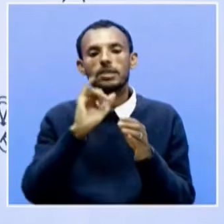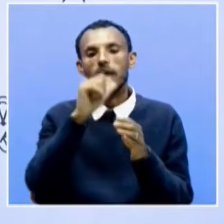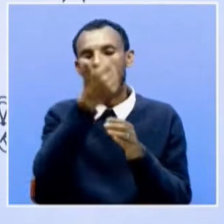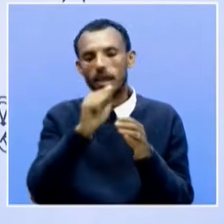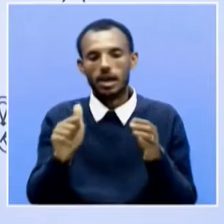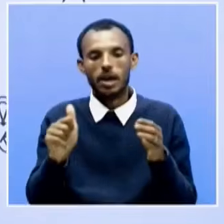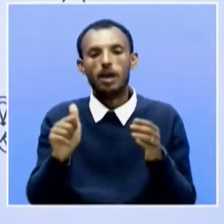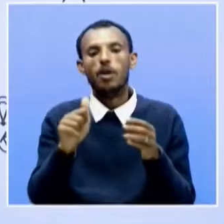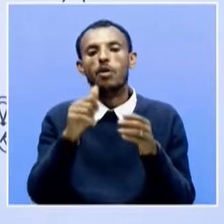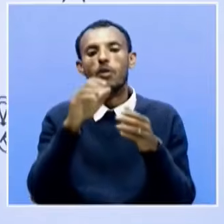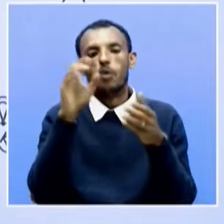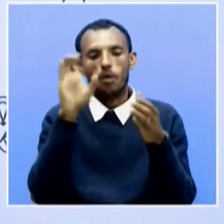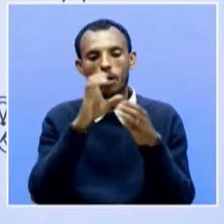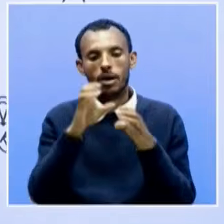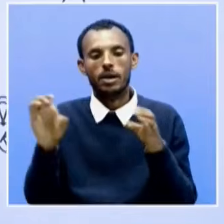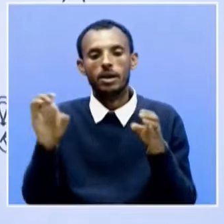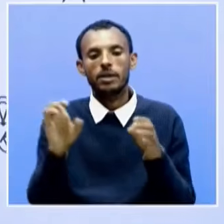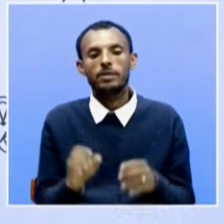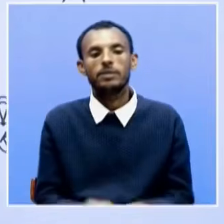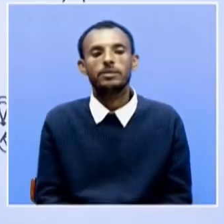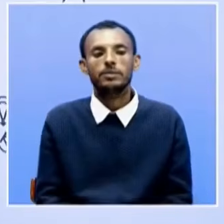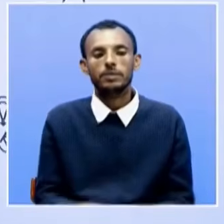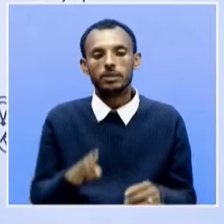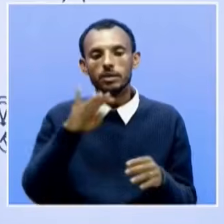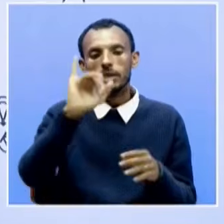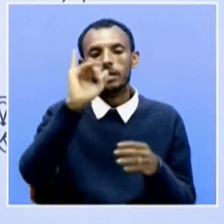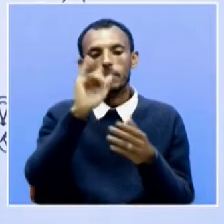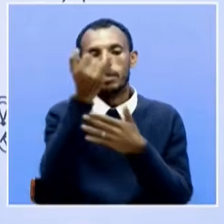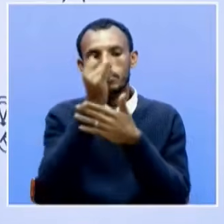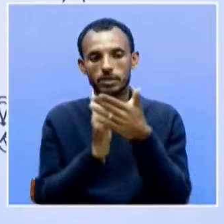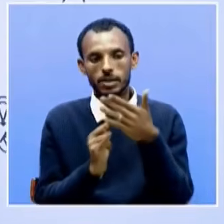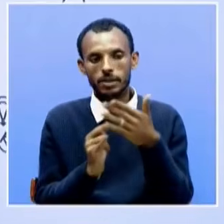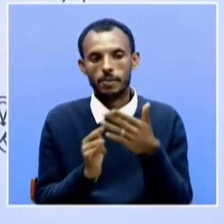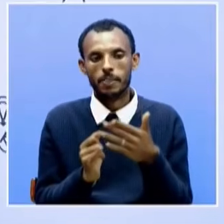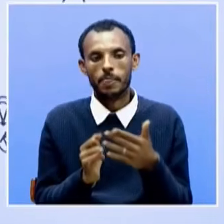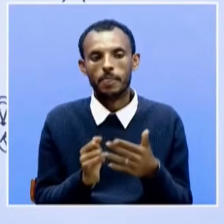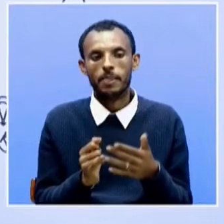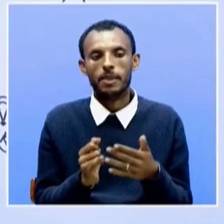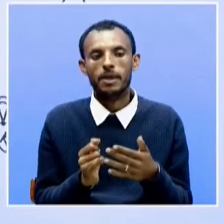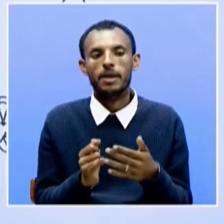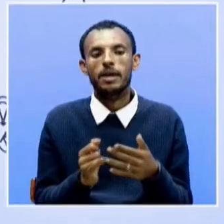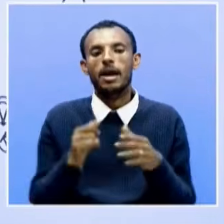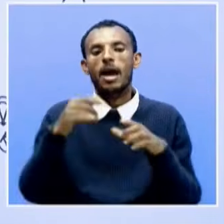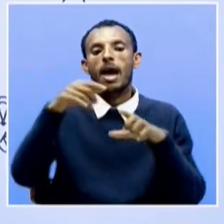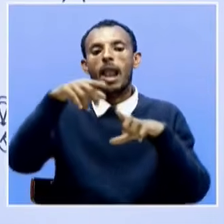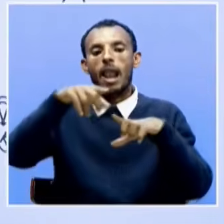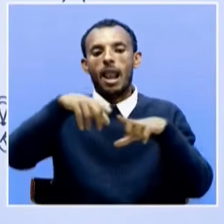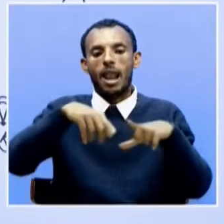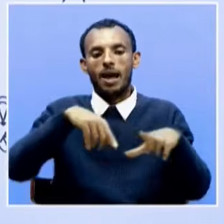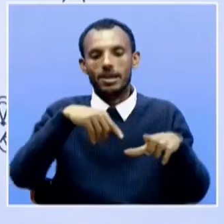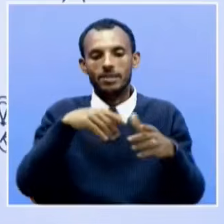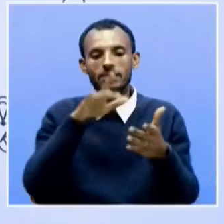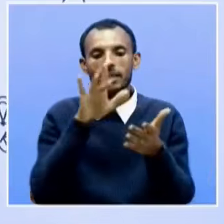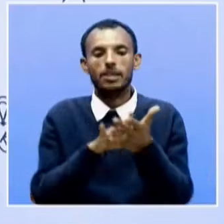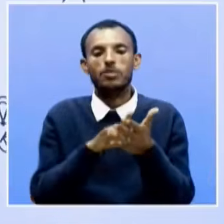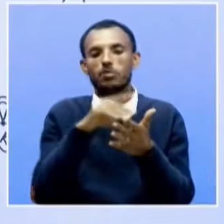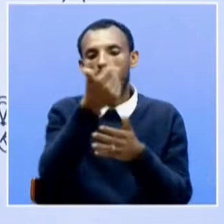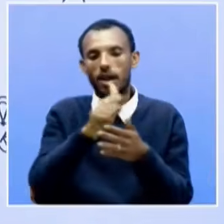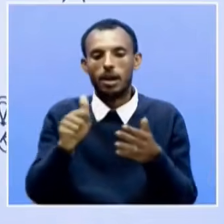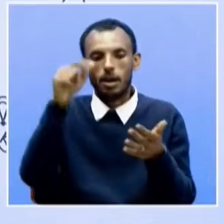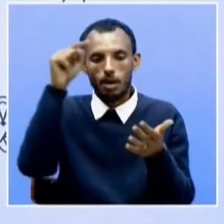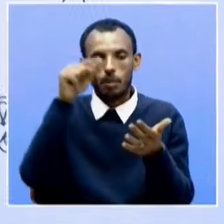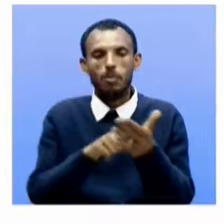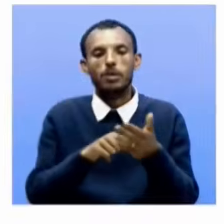chord. So by constructing a line segment from center to any point on